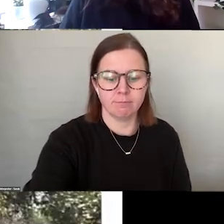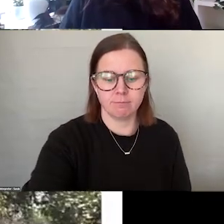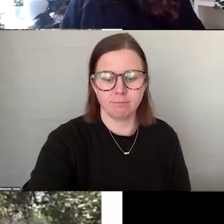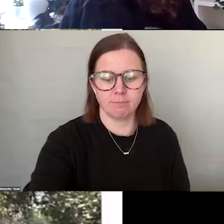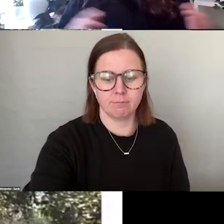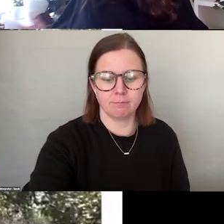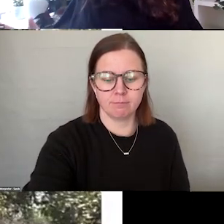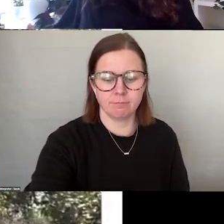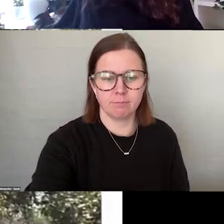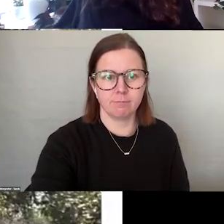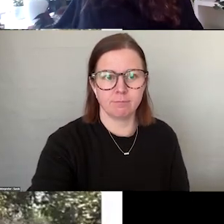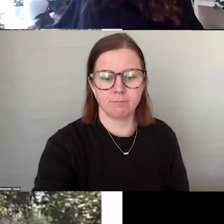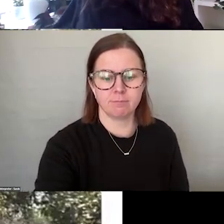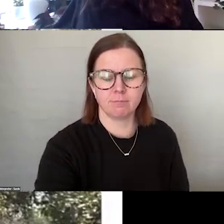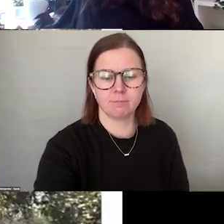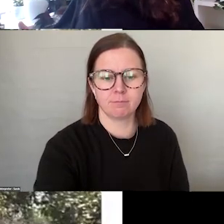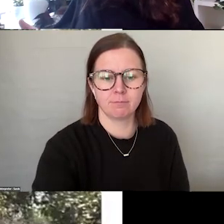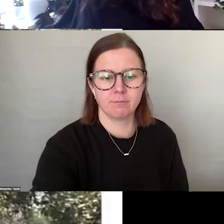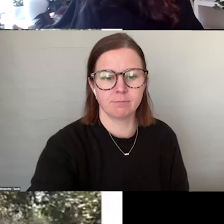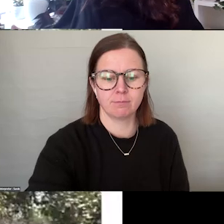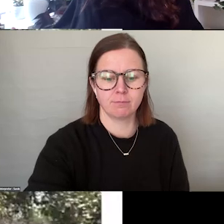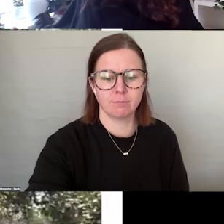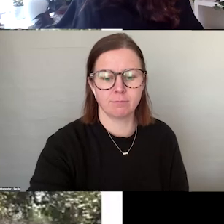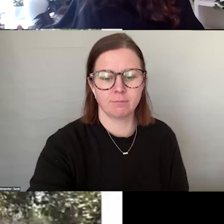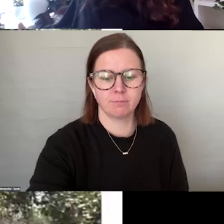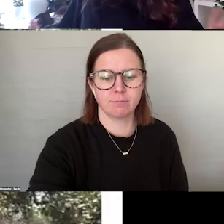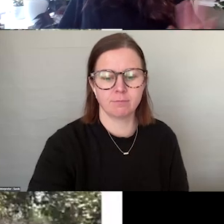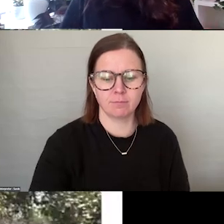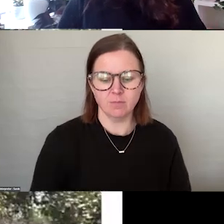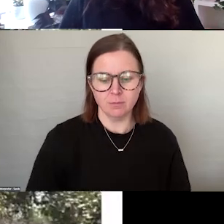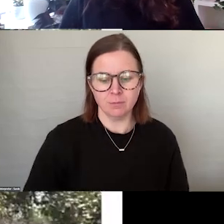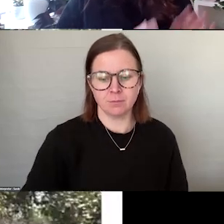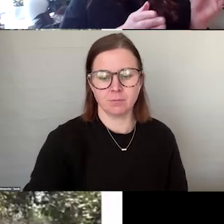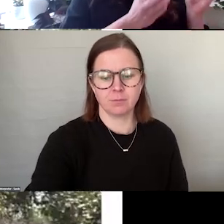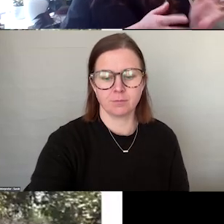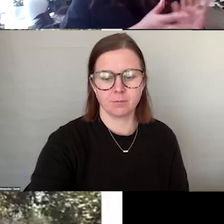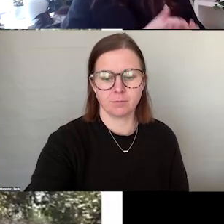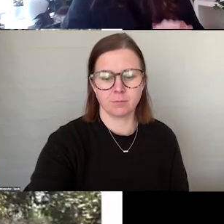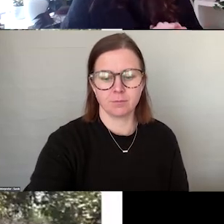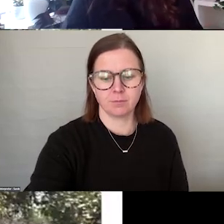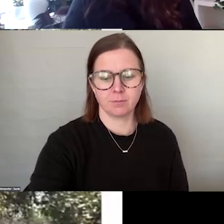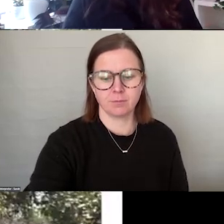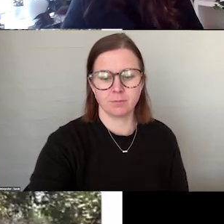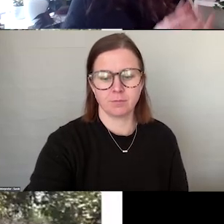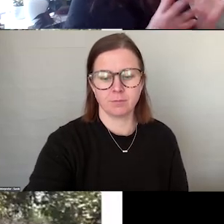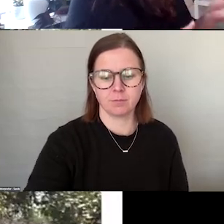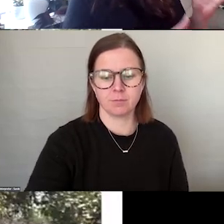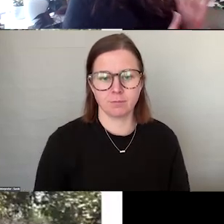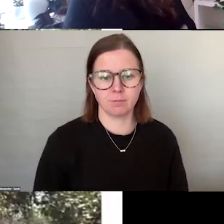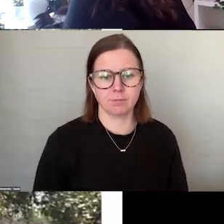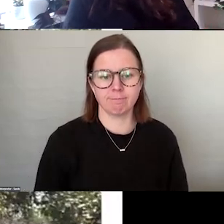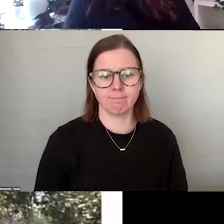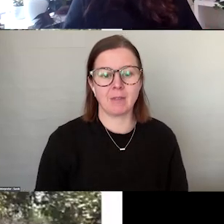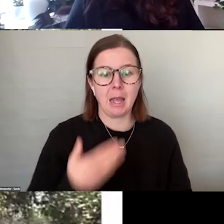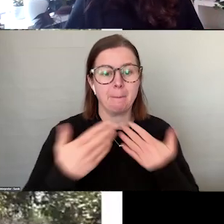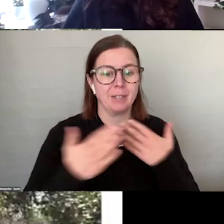So management of Liv's needs is a big task, and her healthcare needs are one part of that, and it's